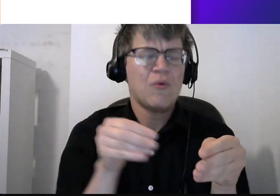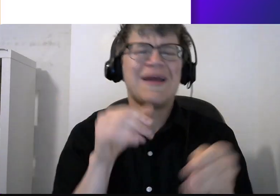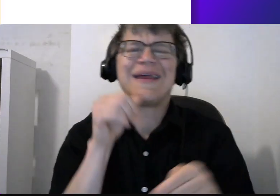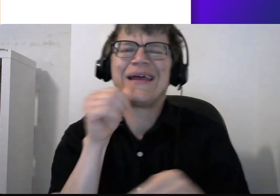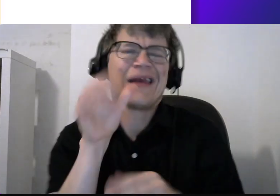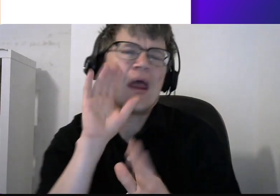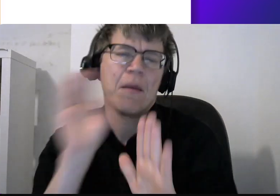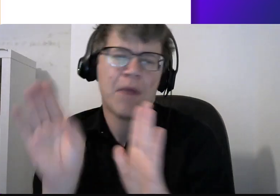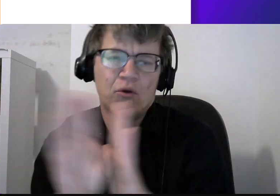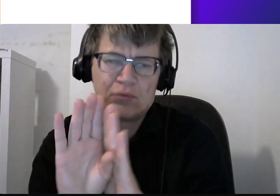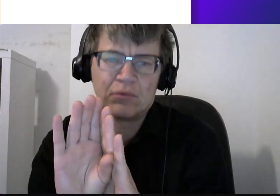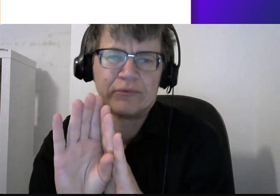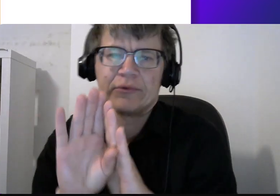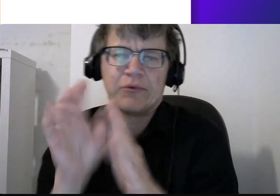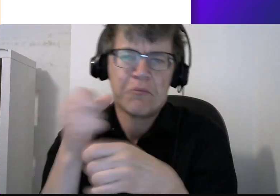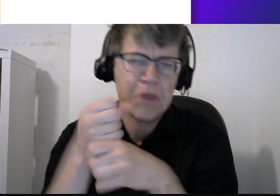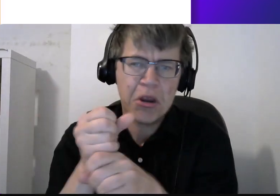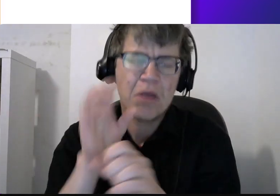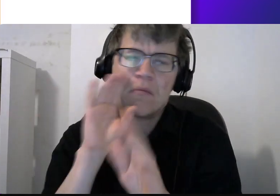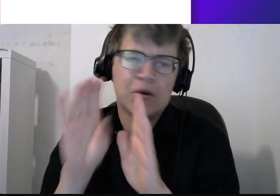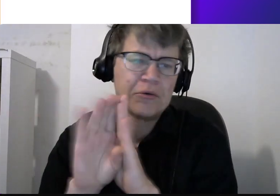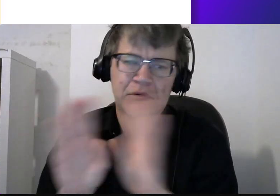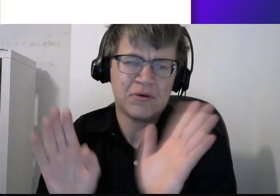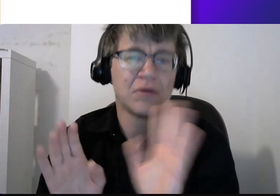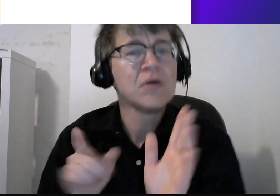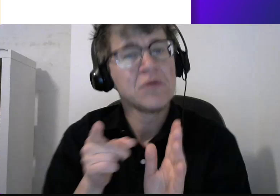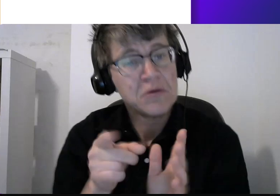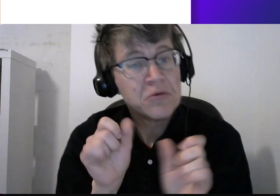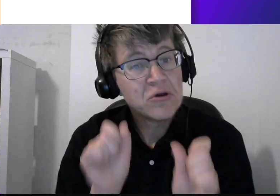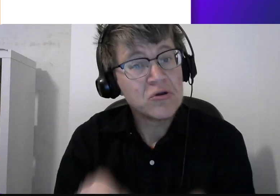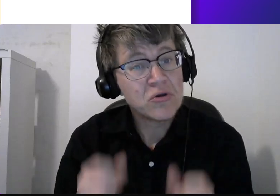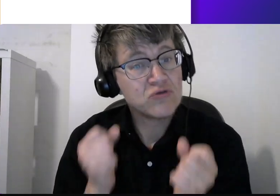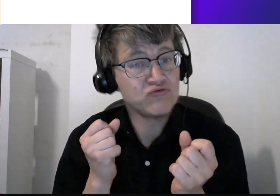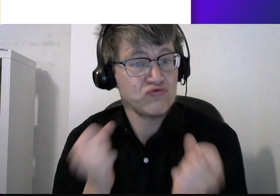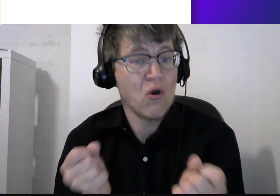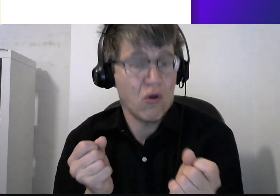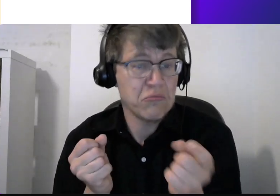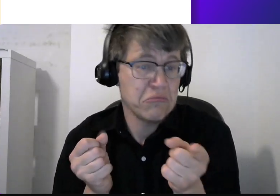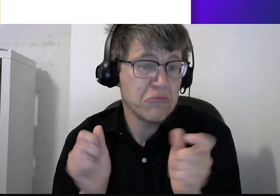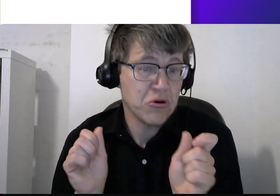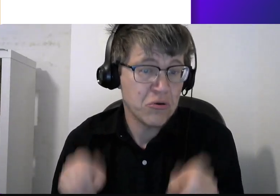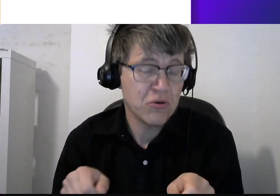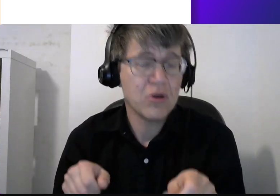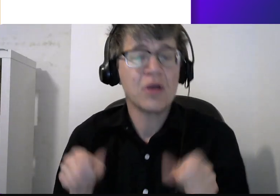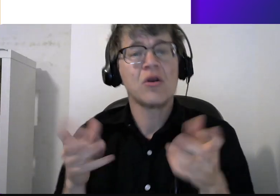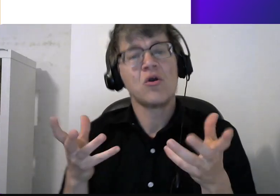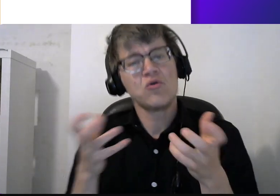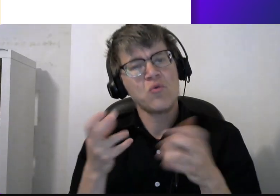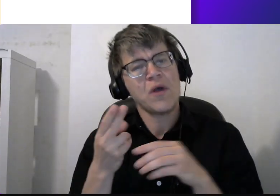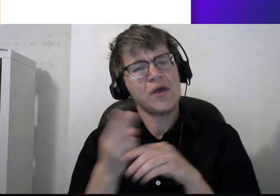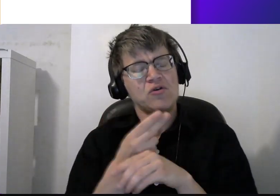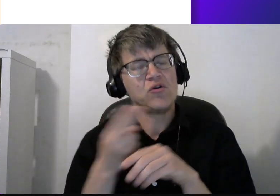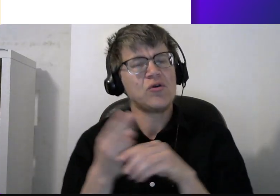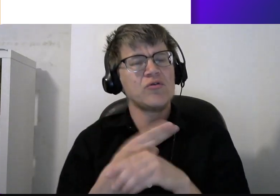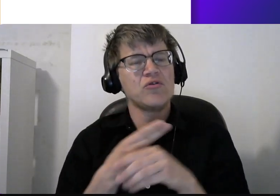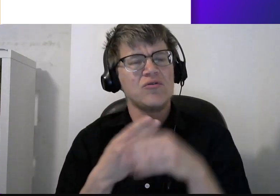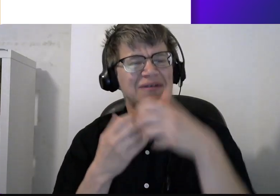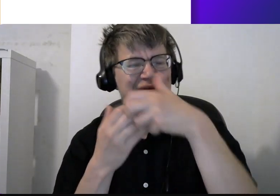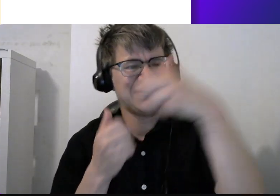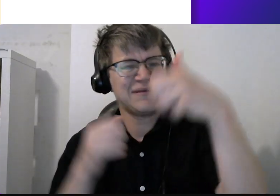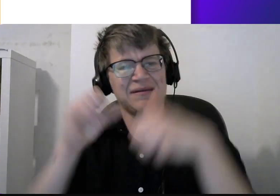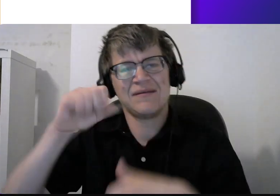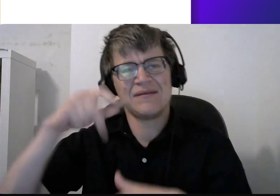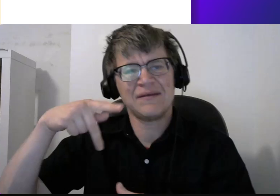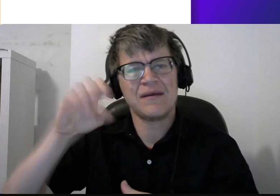strong design, but you still want to think through all those things that we've talked about thus far. So you want to think about using spacing effectively. So here, us